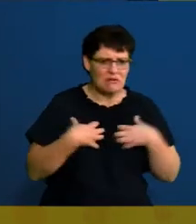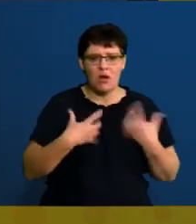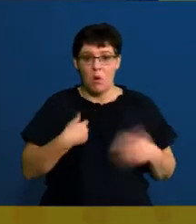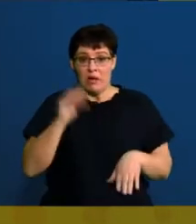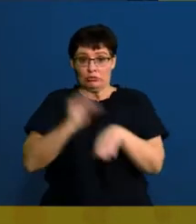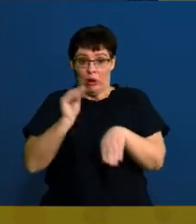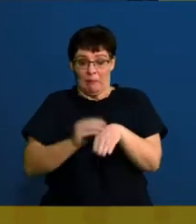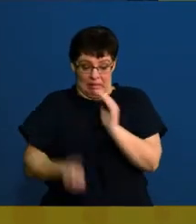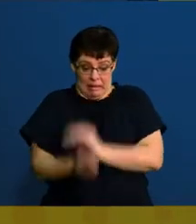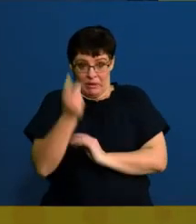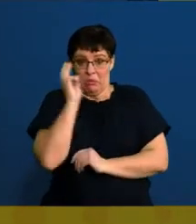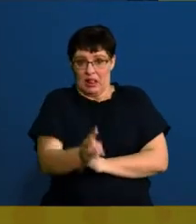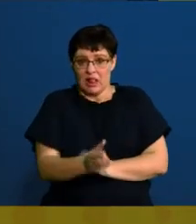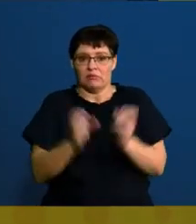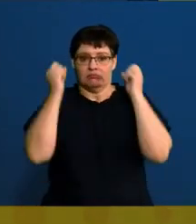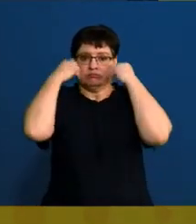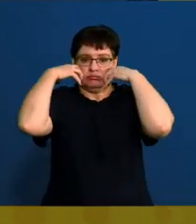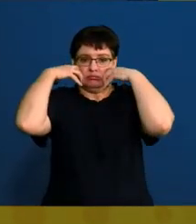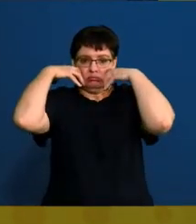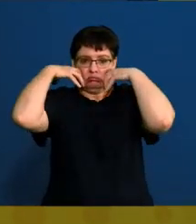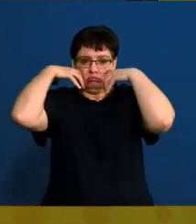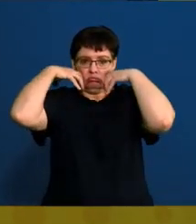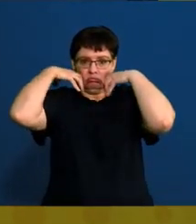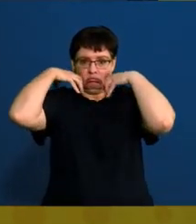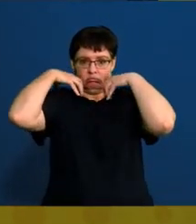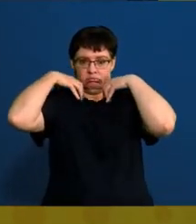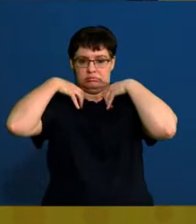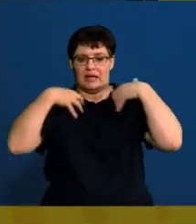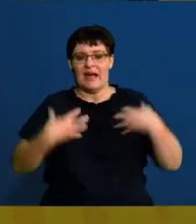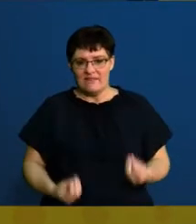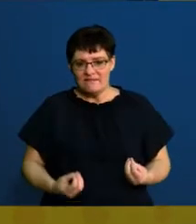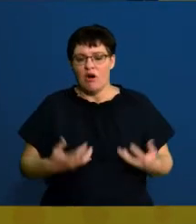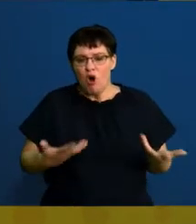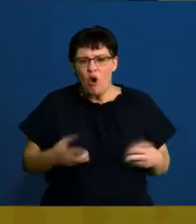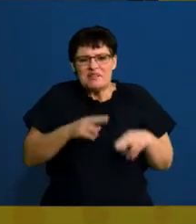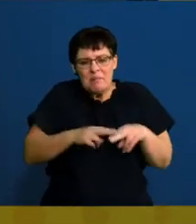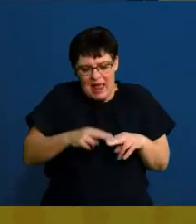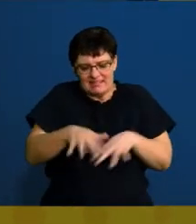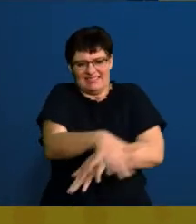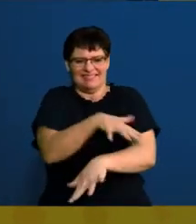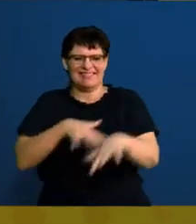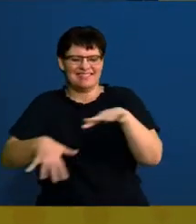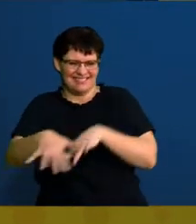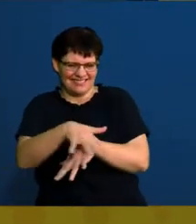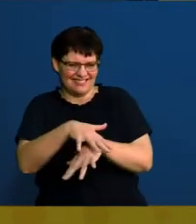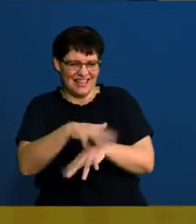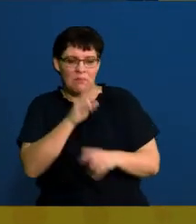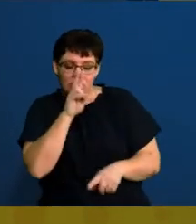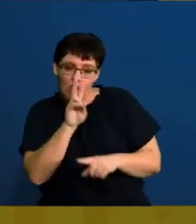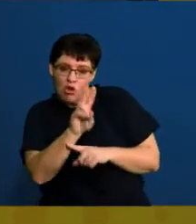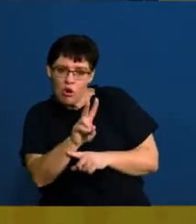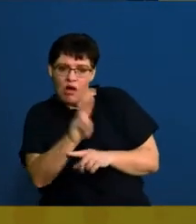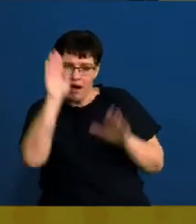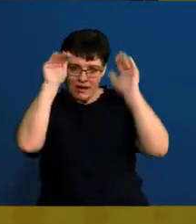trouble, we generally break out in a sweat, we perspire, or it depends on the circumstances. So obviously we'll have to look at it in the context of